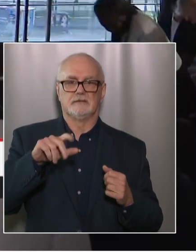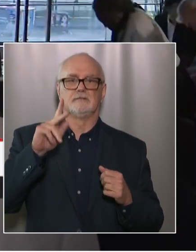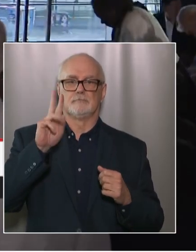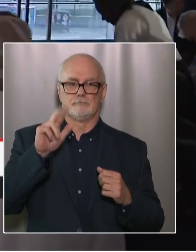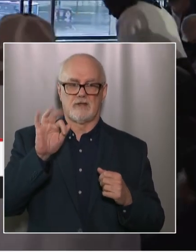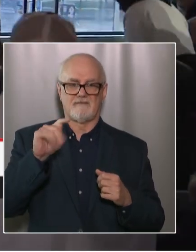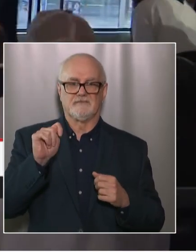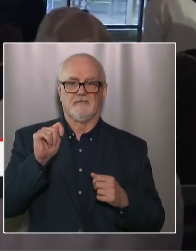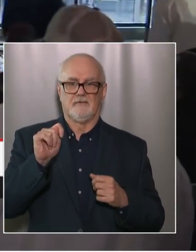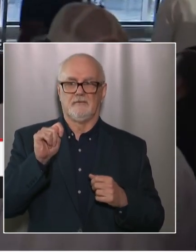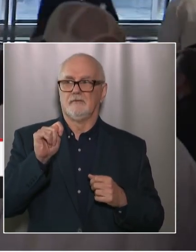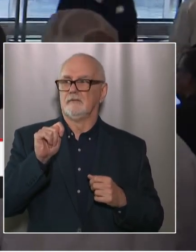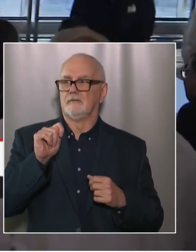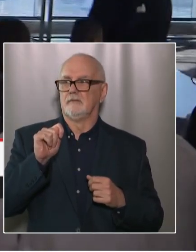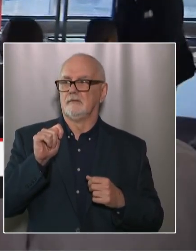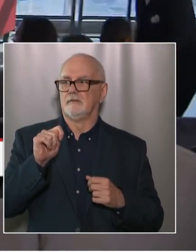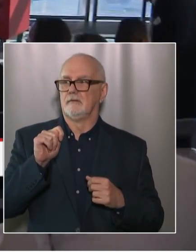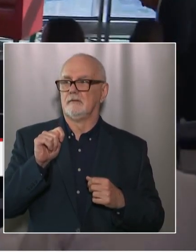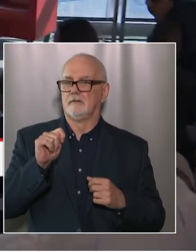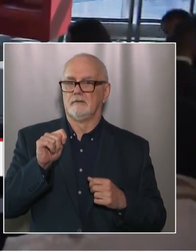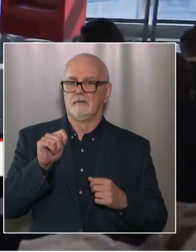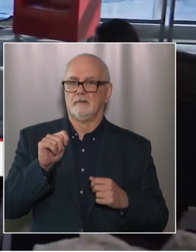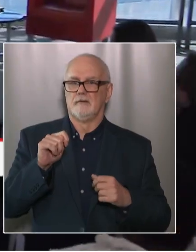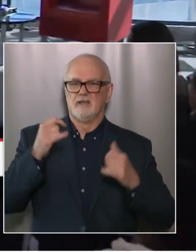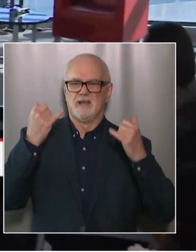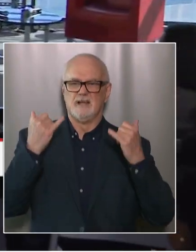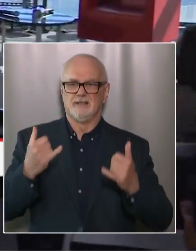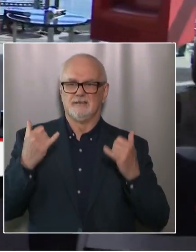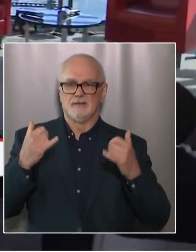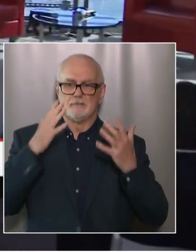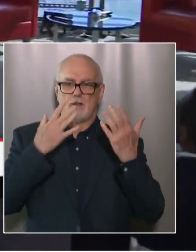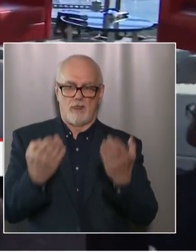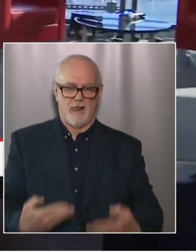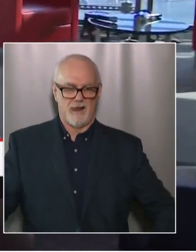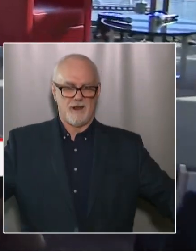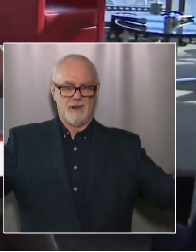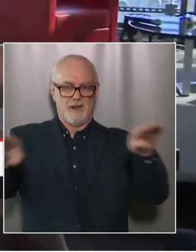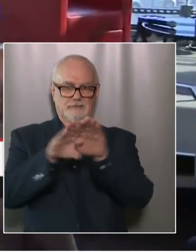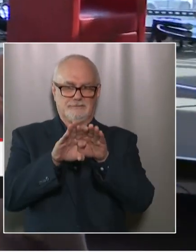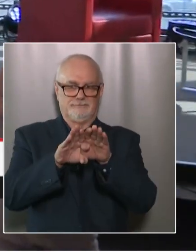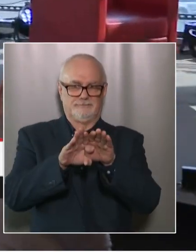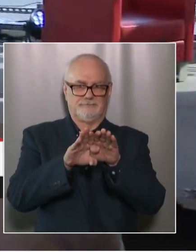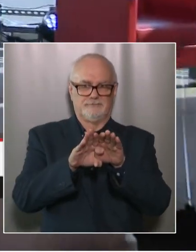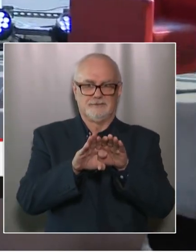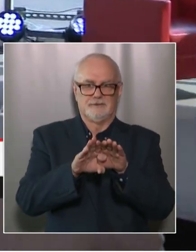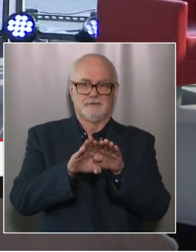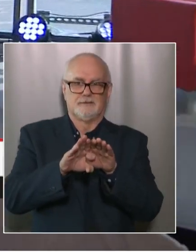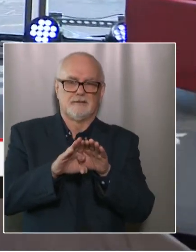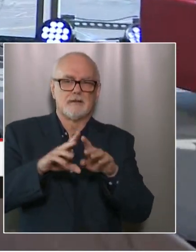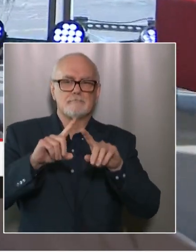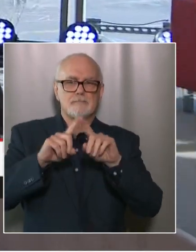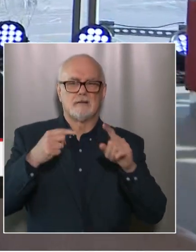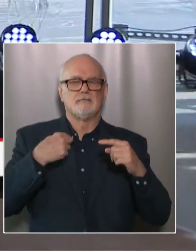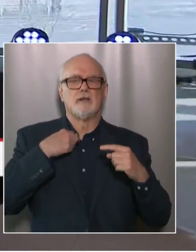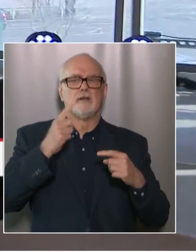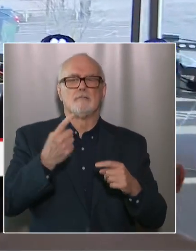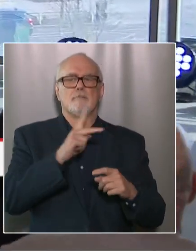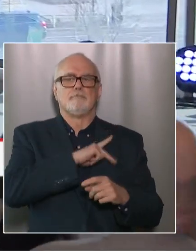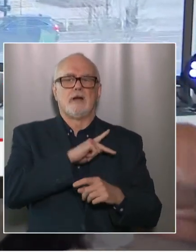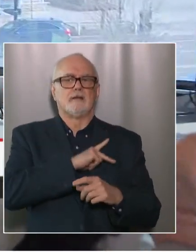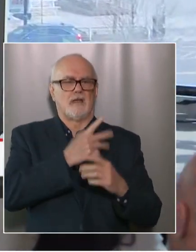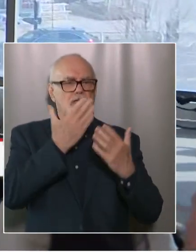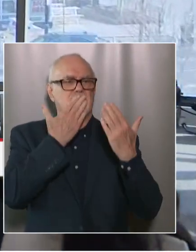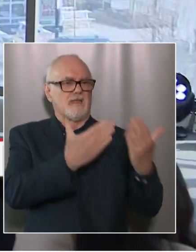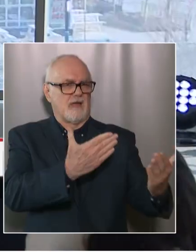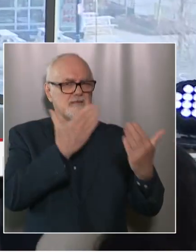Well, I am going to wrap up this program, but before I do, I'm just going to express some personal thanks on behalf